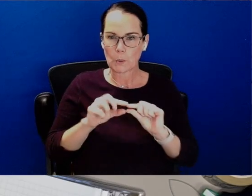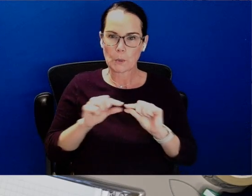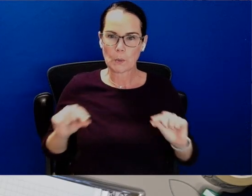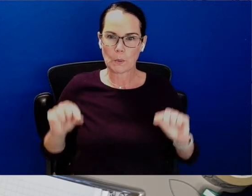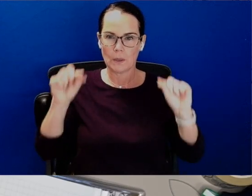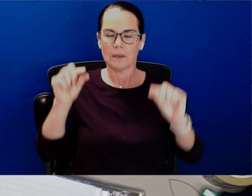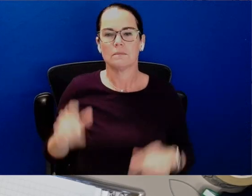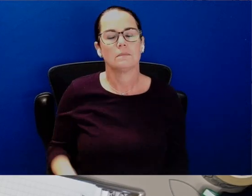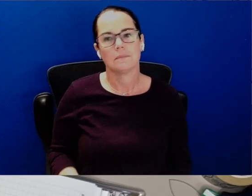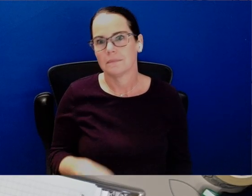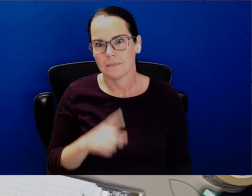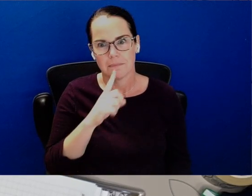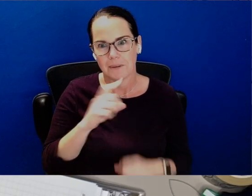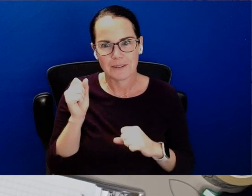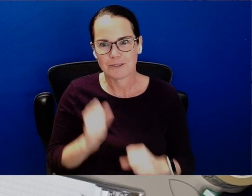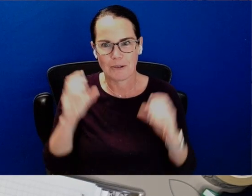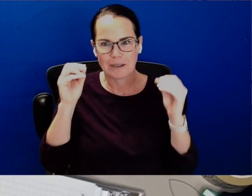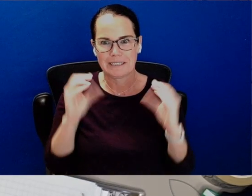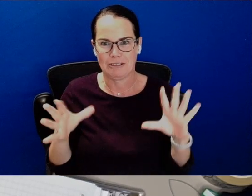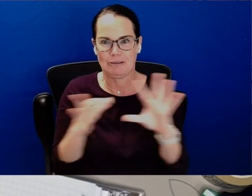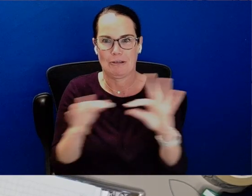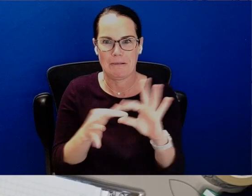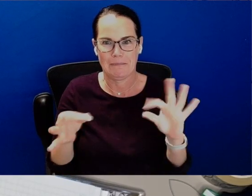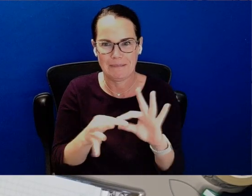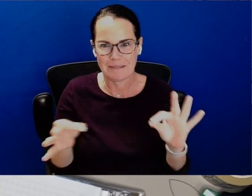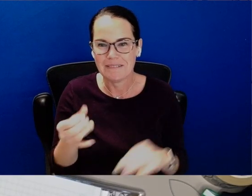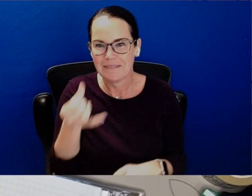That is such a teacher thing to say.